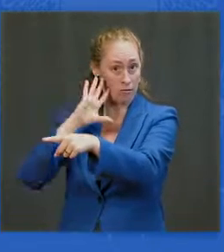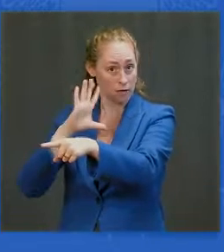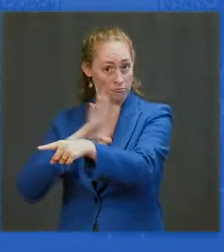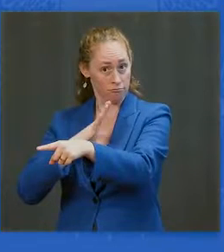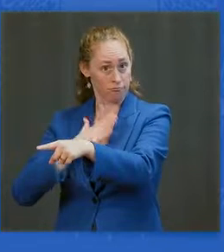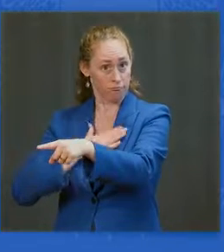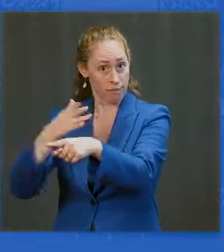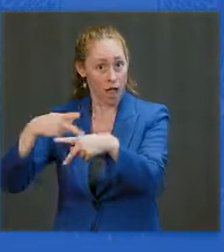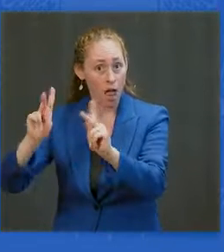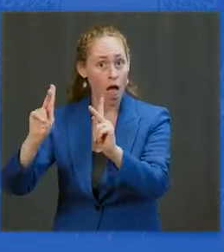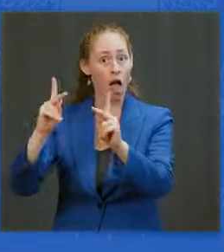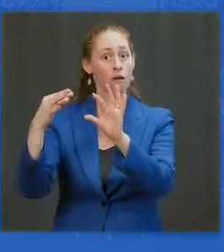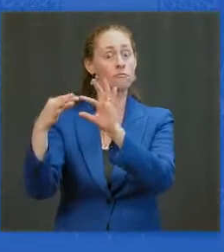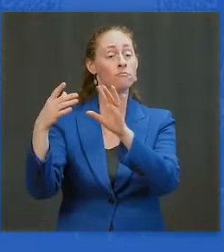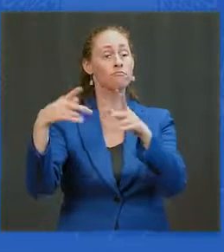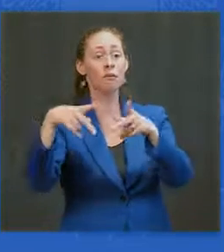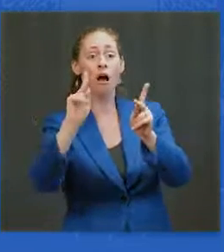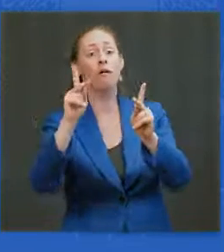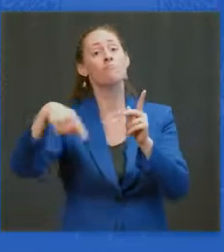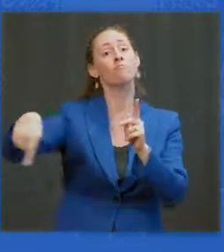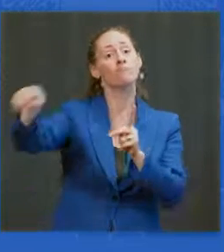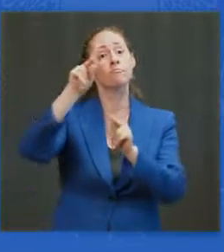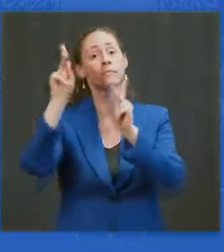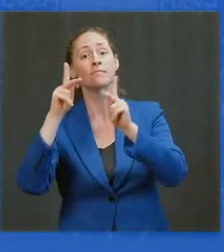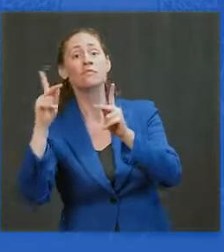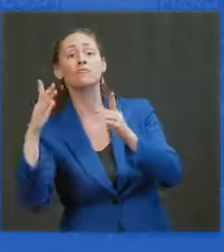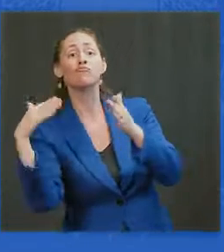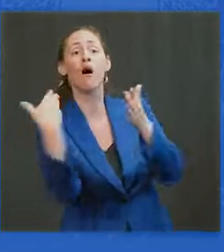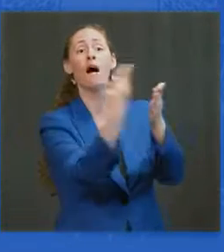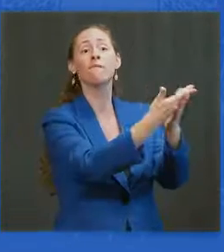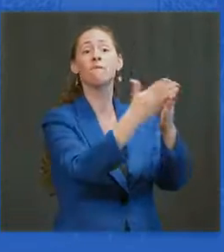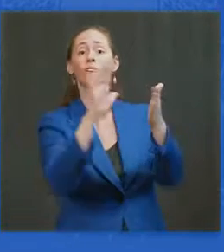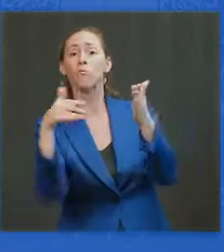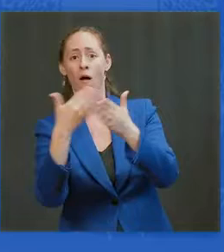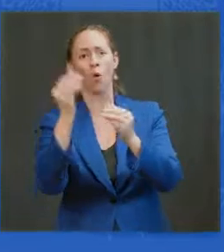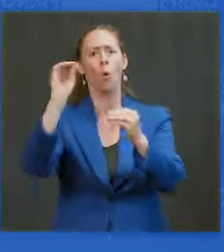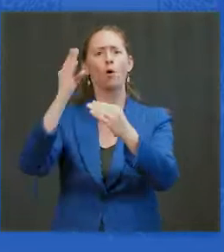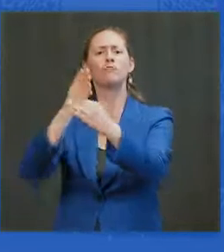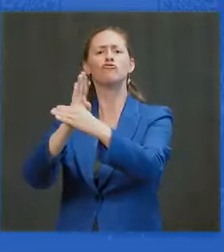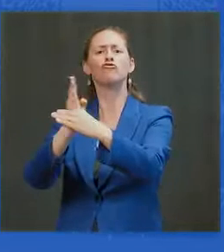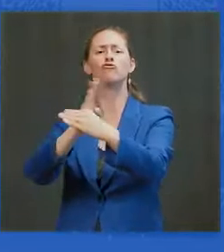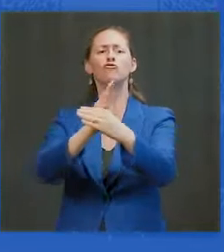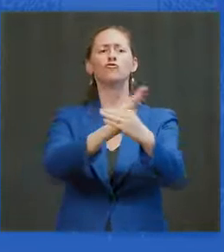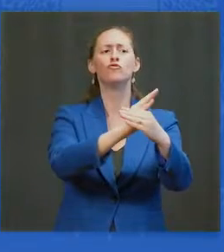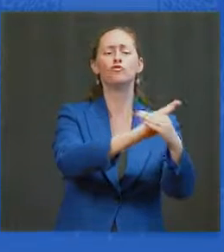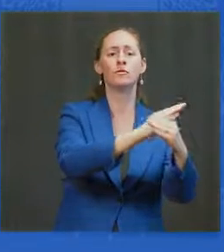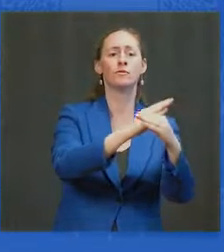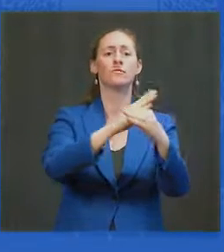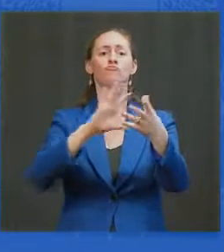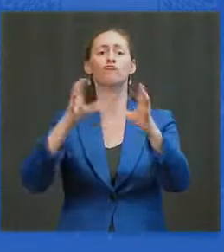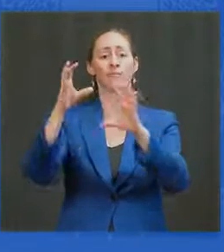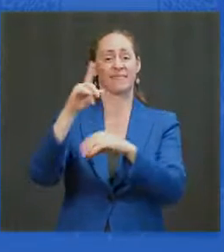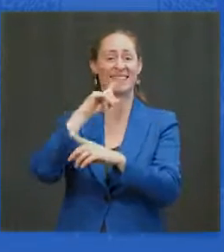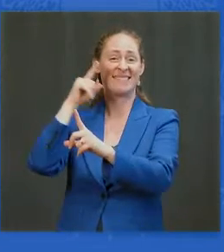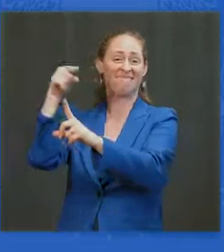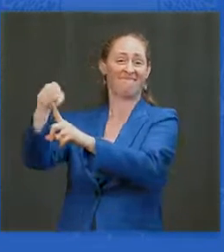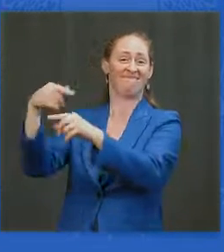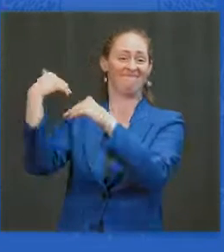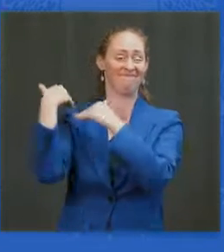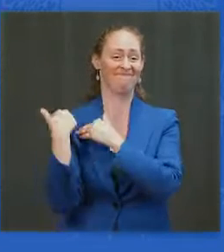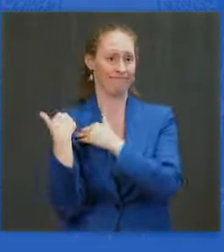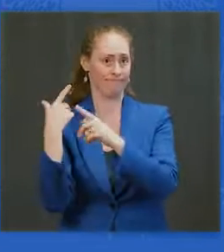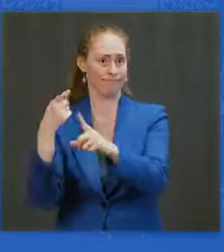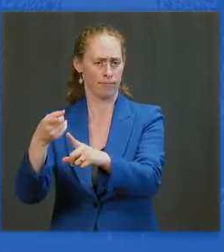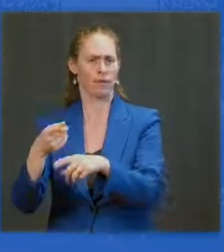we're transporting out and no disruptions to our operations. In addition, I've asked the Pentagon and the